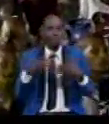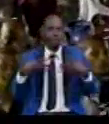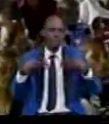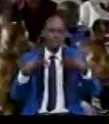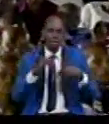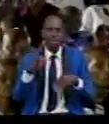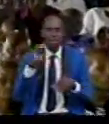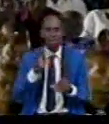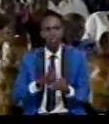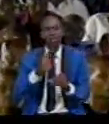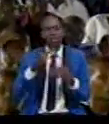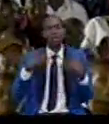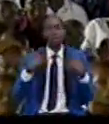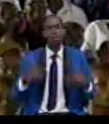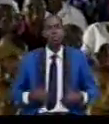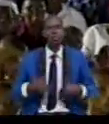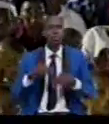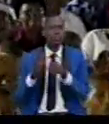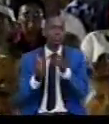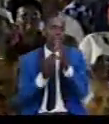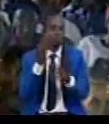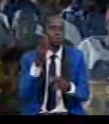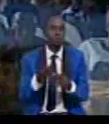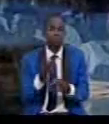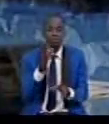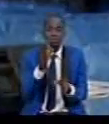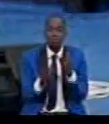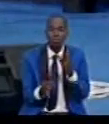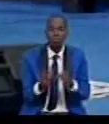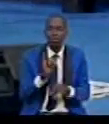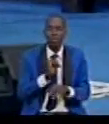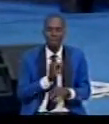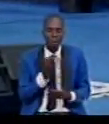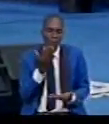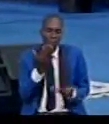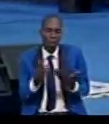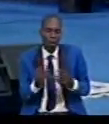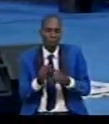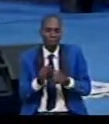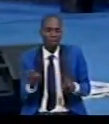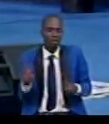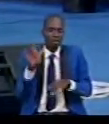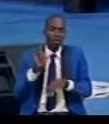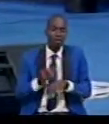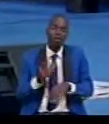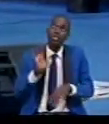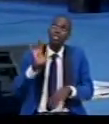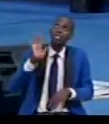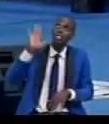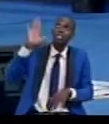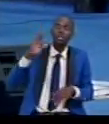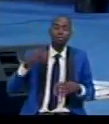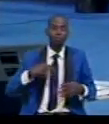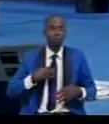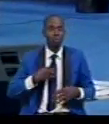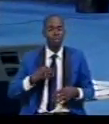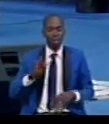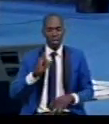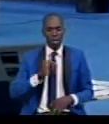If I may but touch his clothes, I shall be whole. Then in